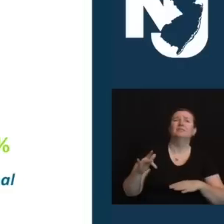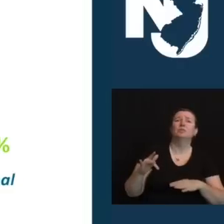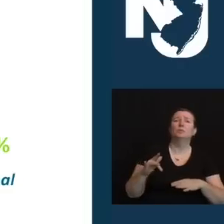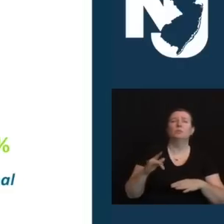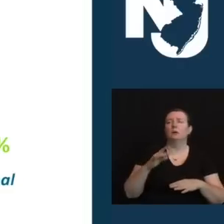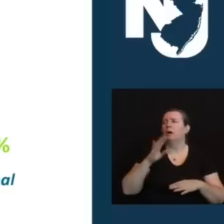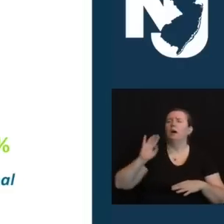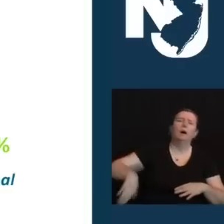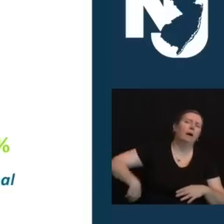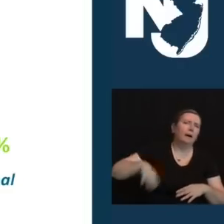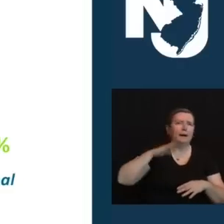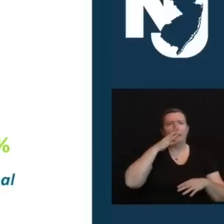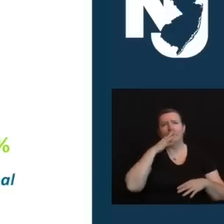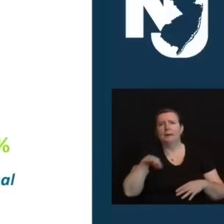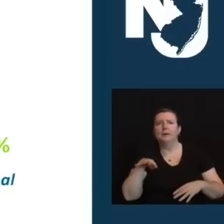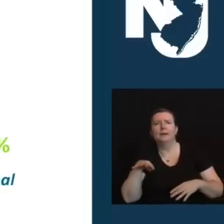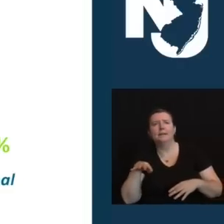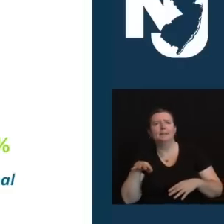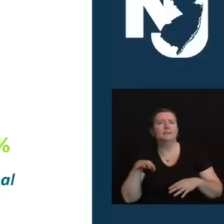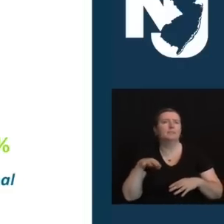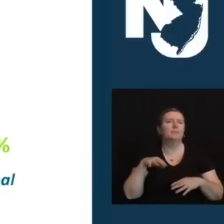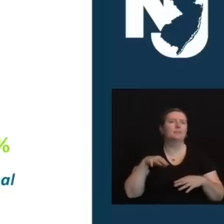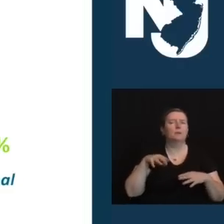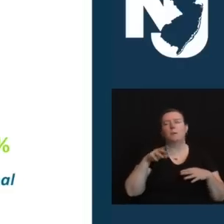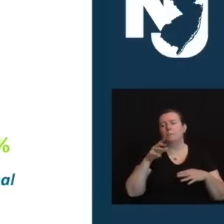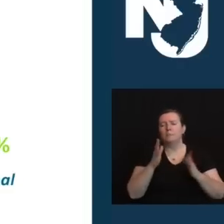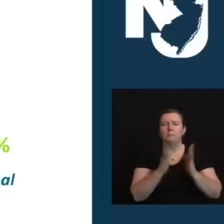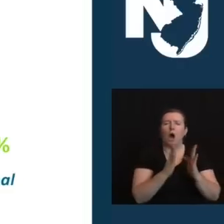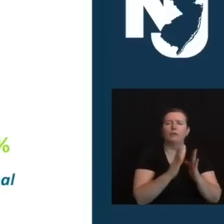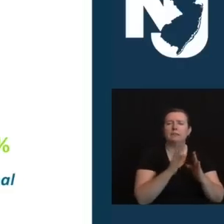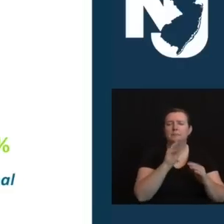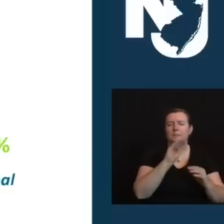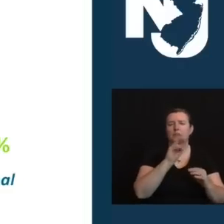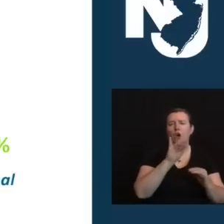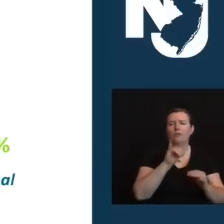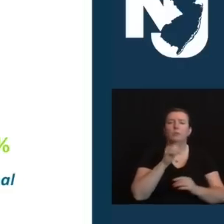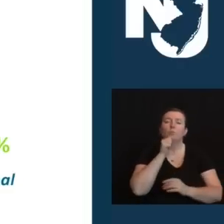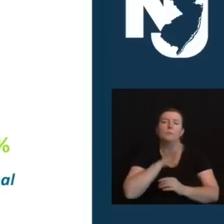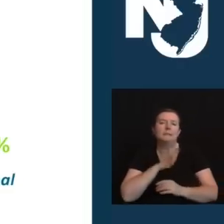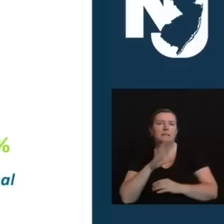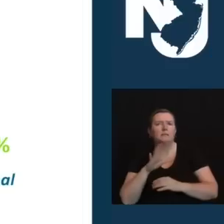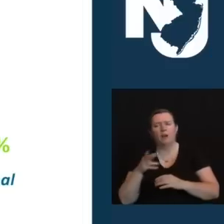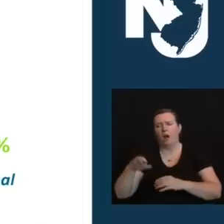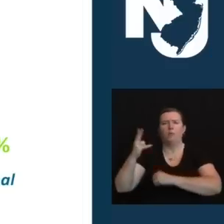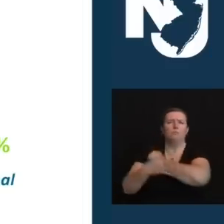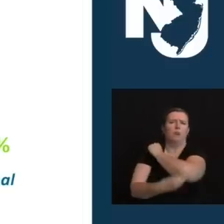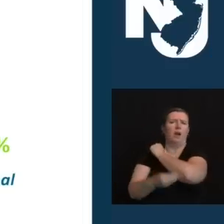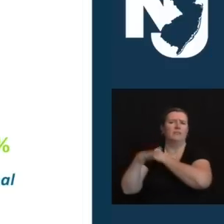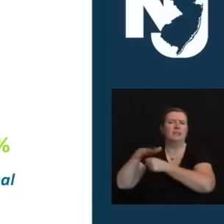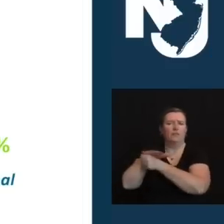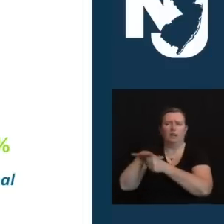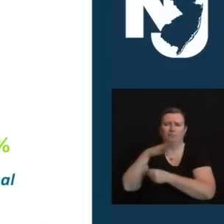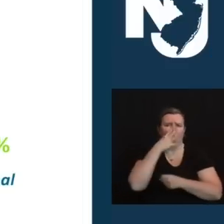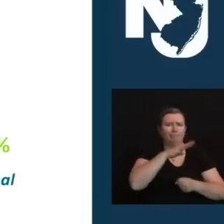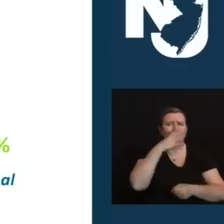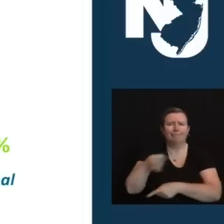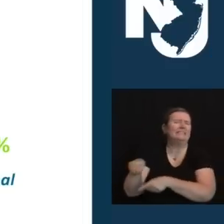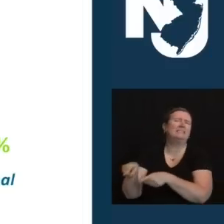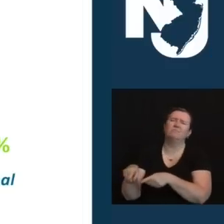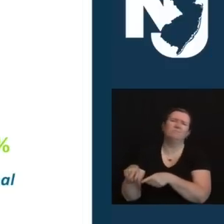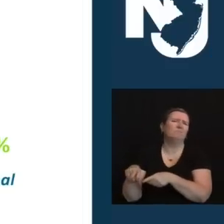programs, minority-owned firms, women-owned firms, businesses that are located in high poverty, high unemployment, low-income census tracts. Of